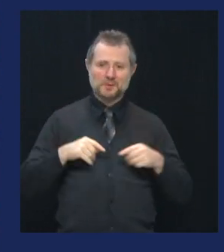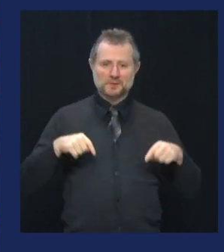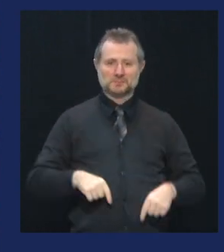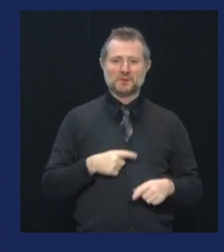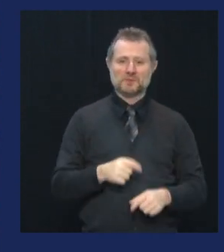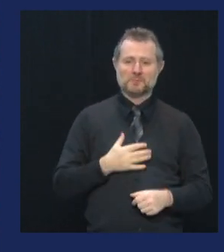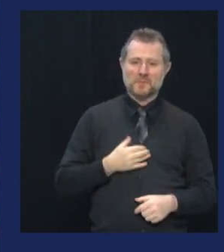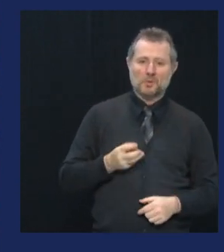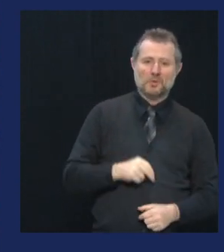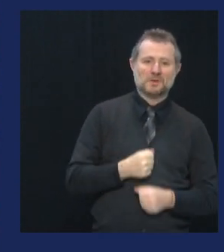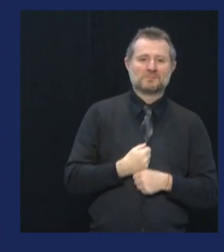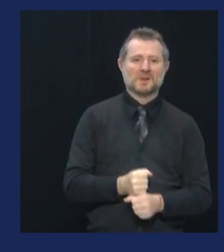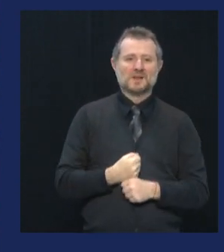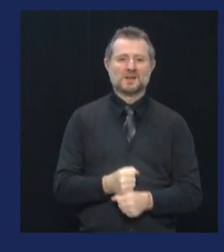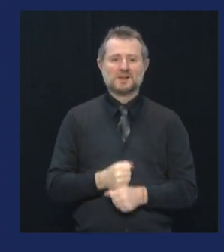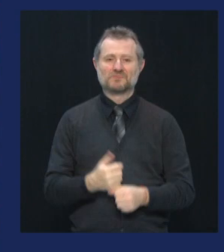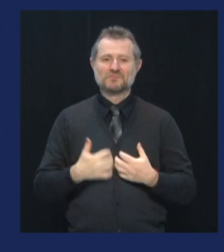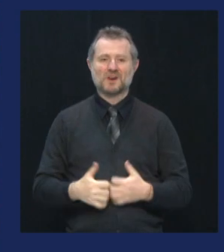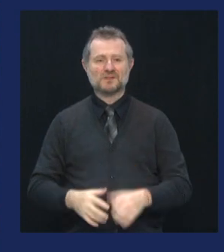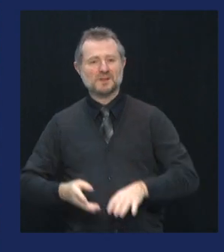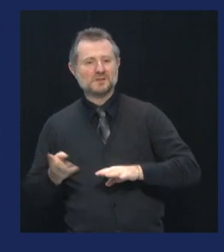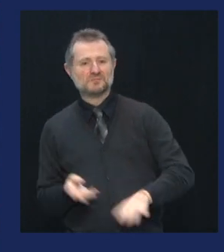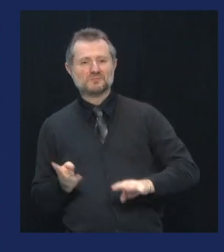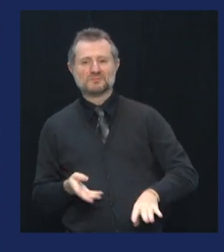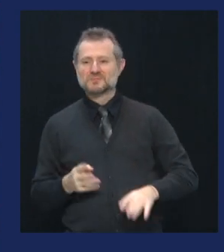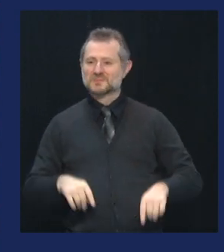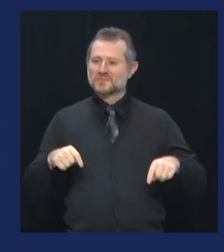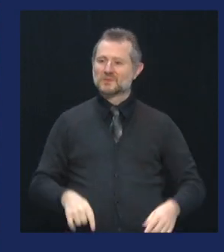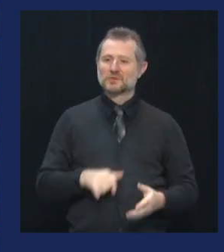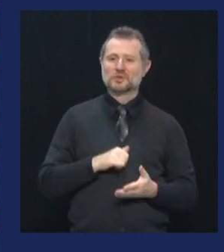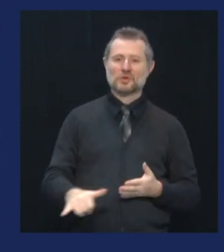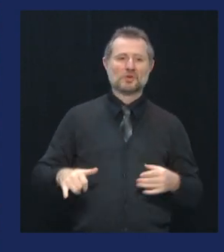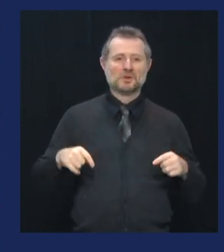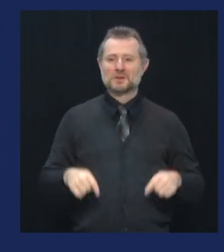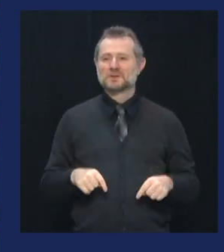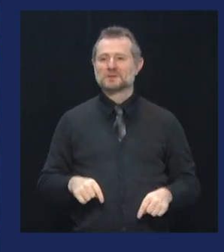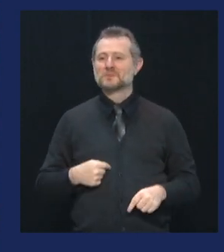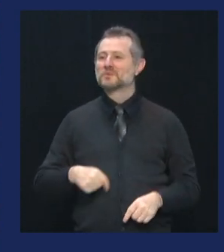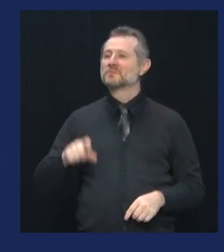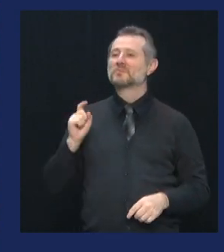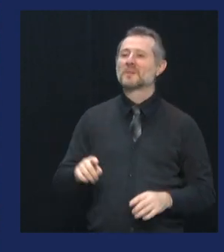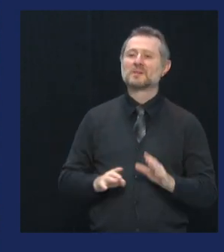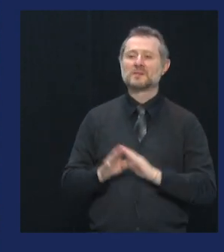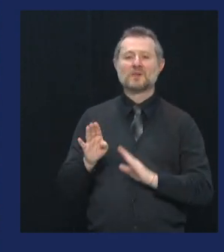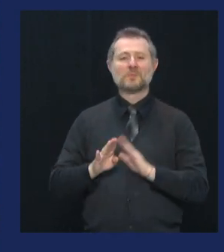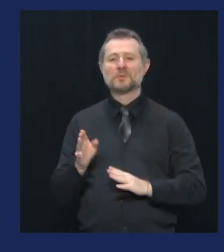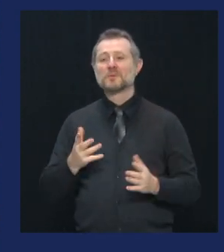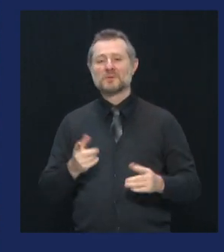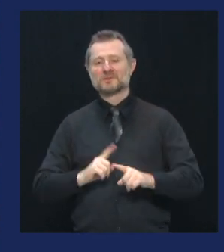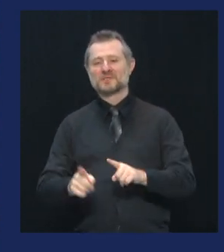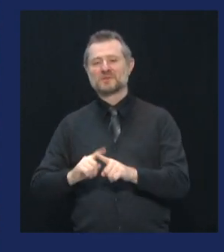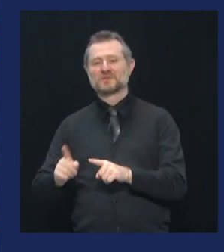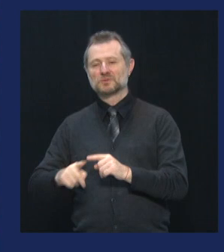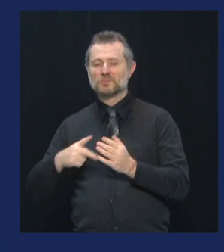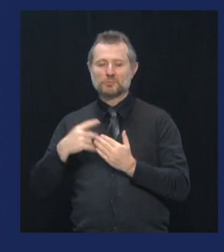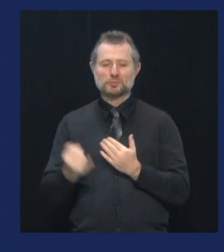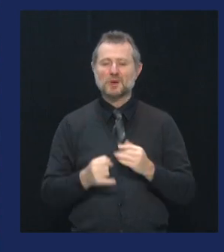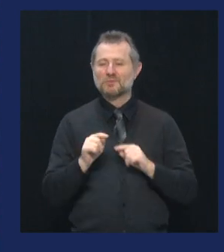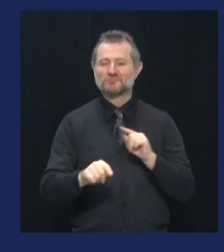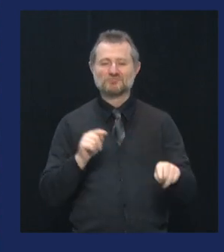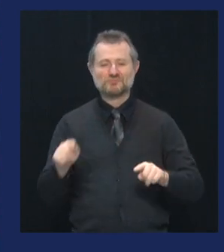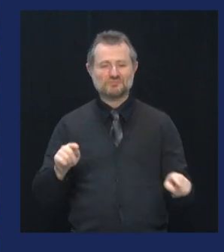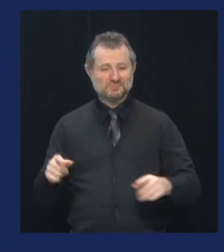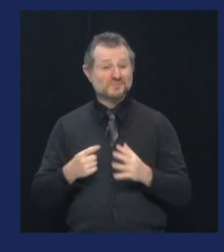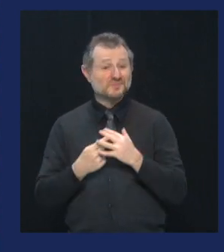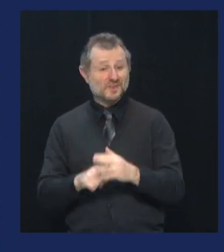York. To do that, we must develop a steady flow of projects to start up and sustain those